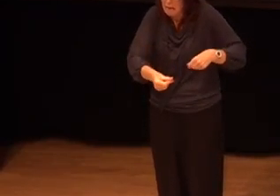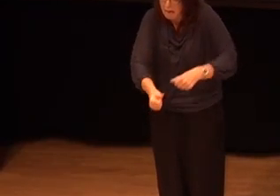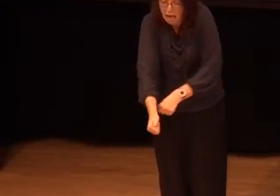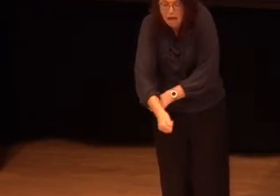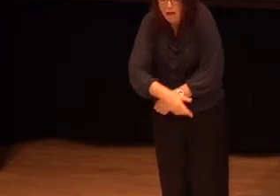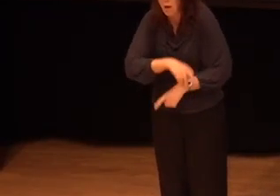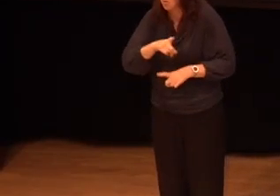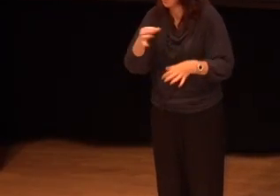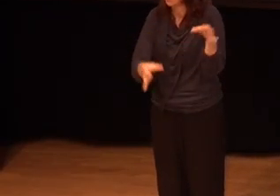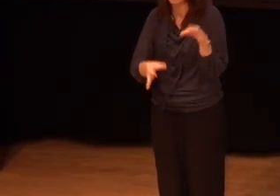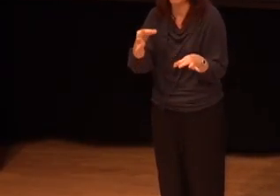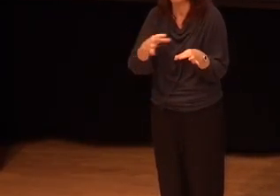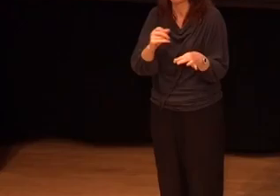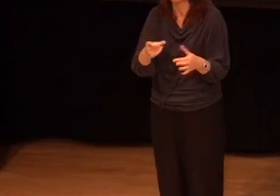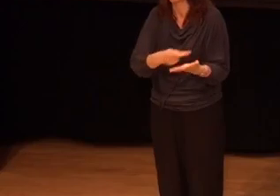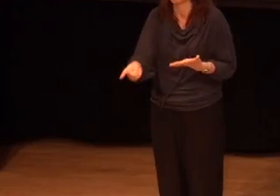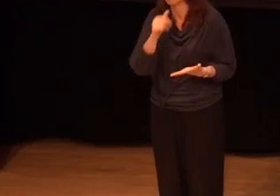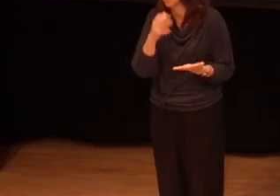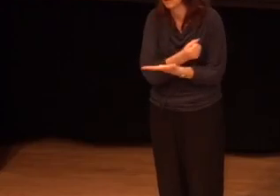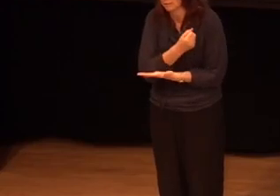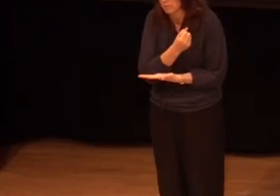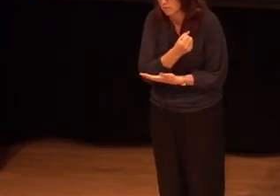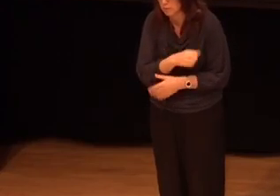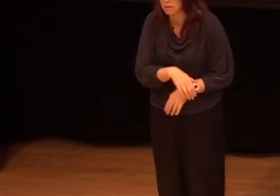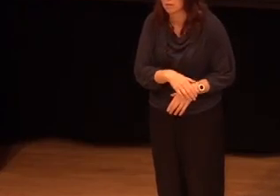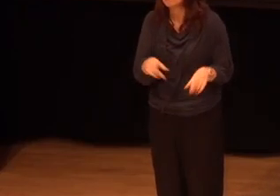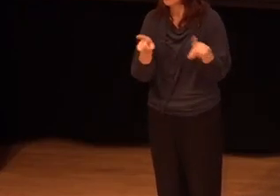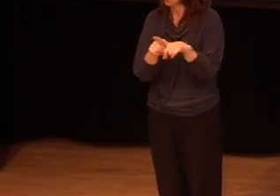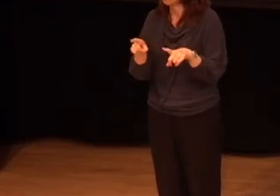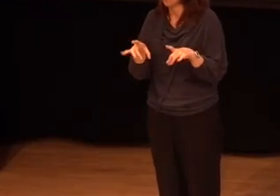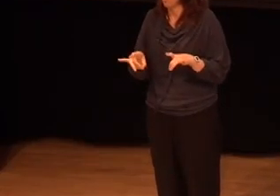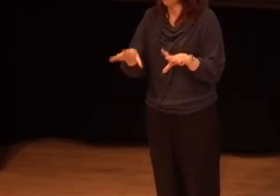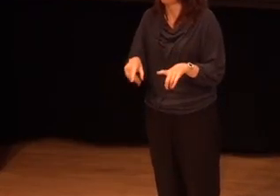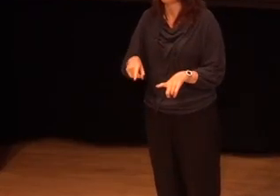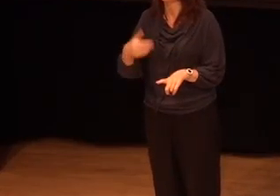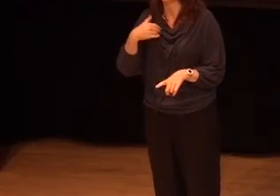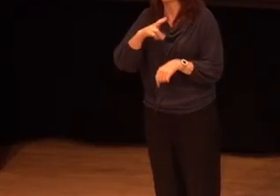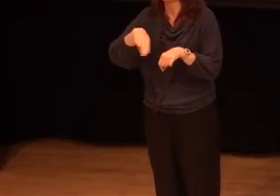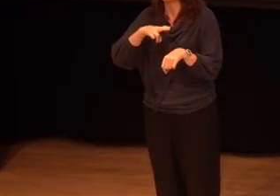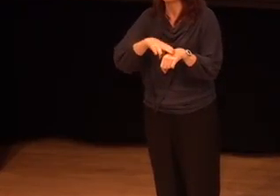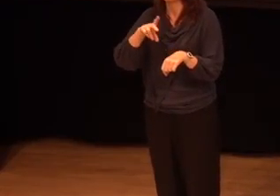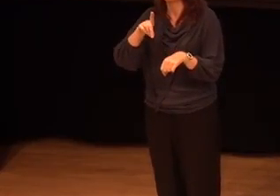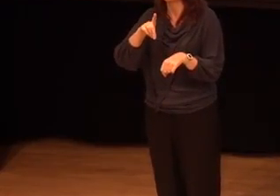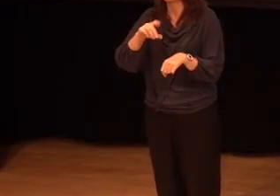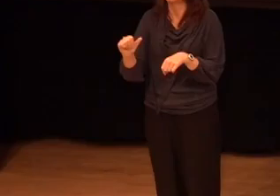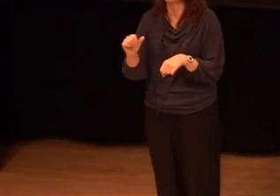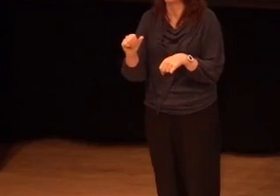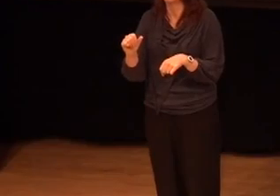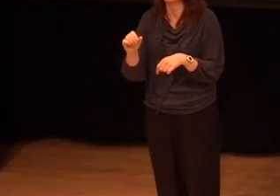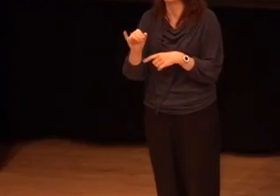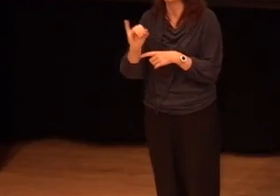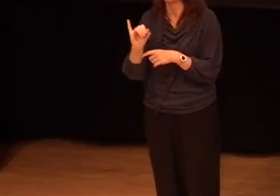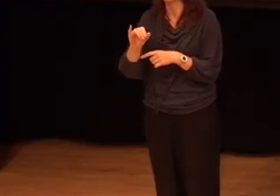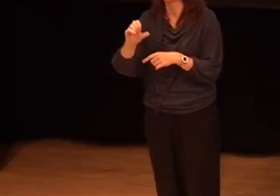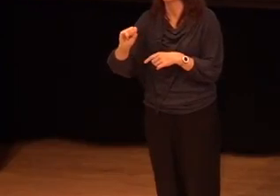it's pretty bad. And the other thing that we're in the midst of in Australia is the National Disability Insurance Scheme, and that is a new